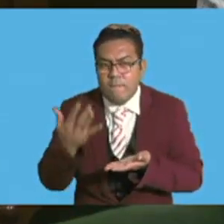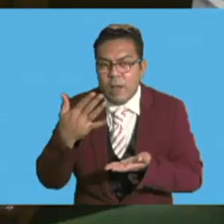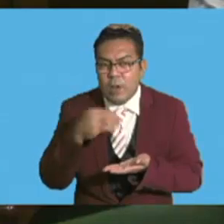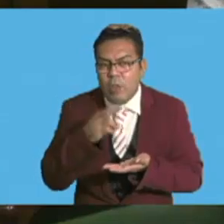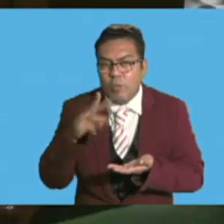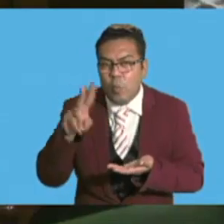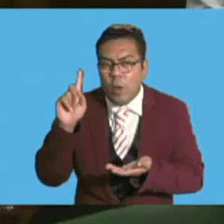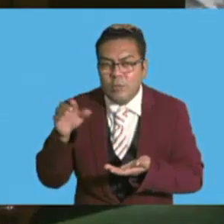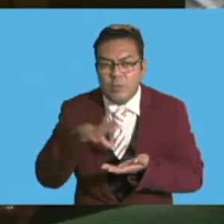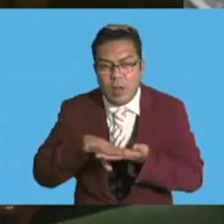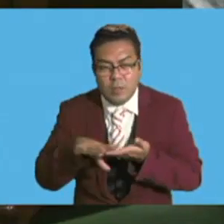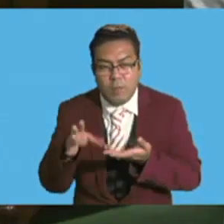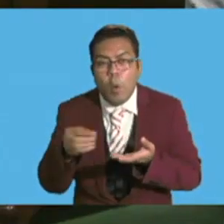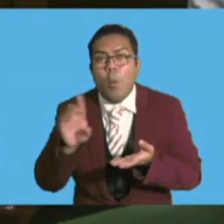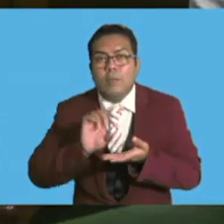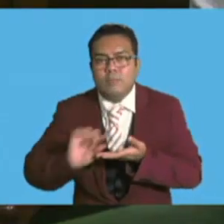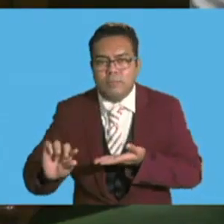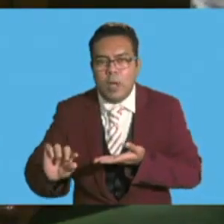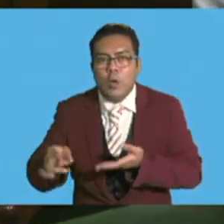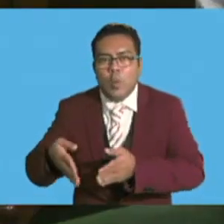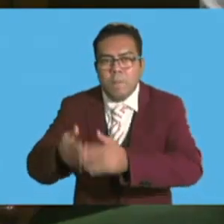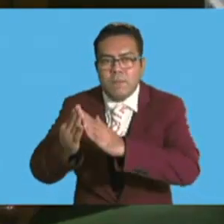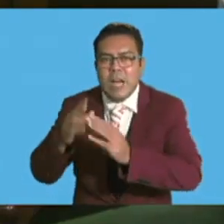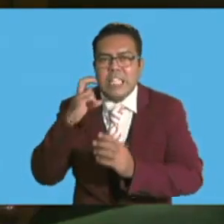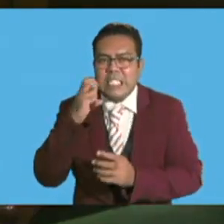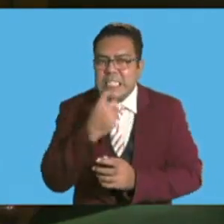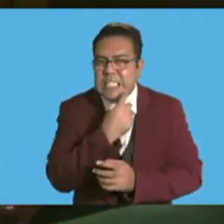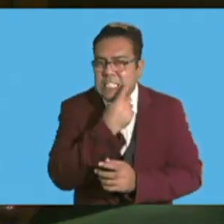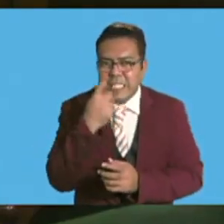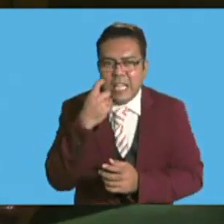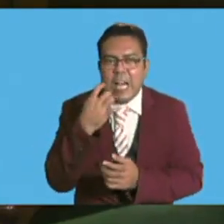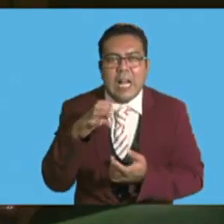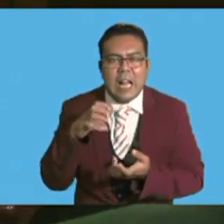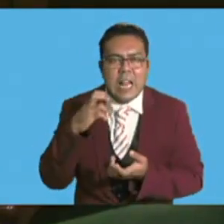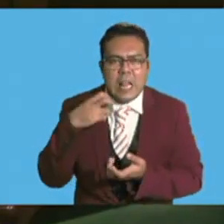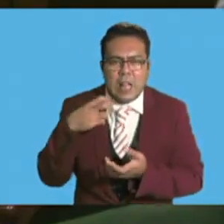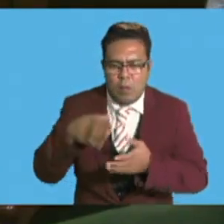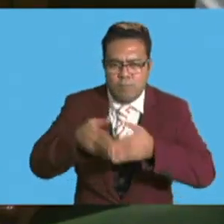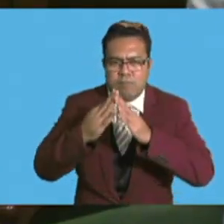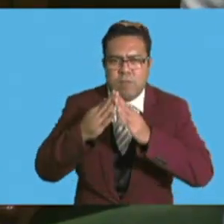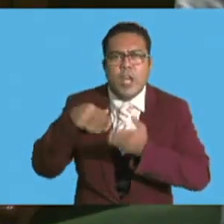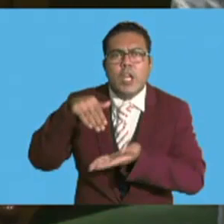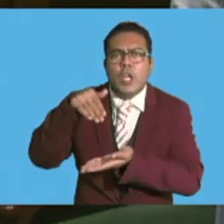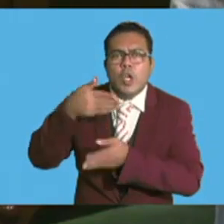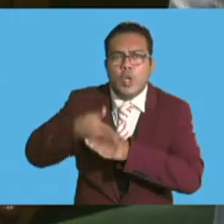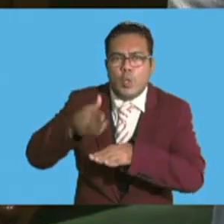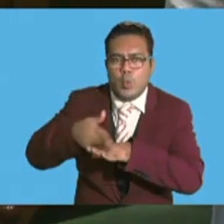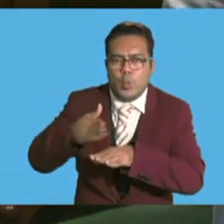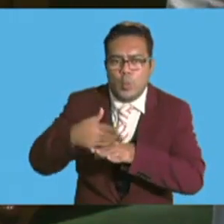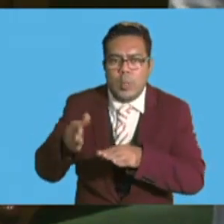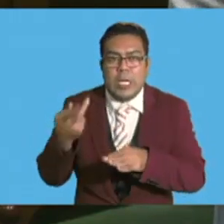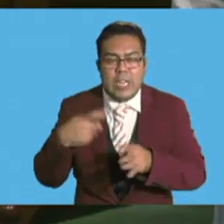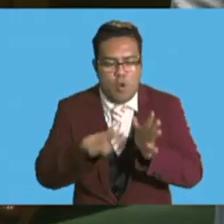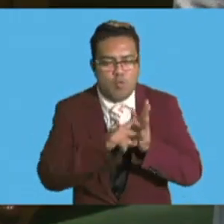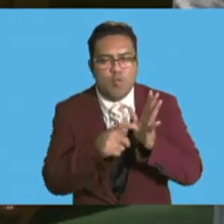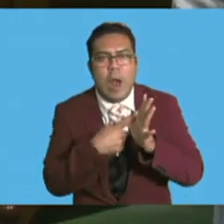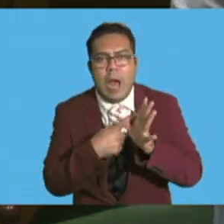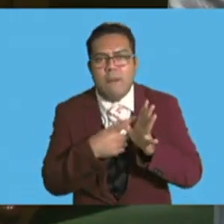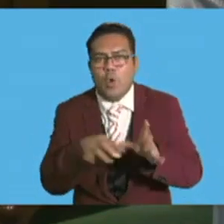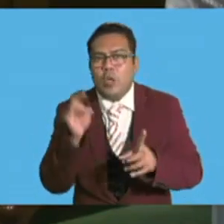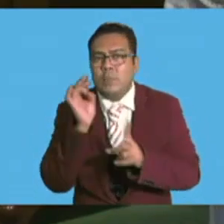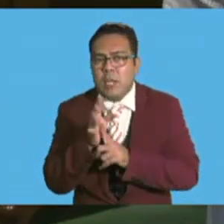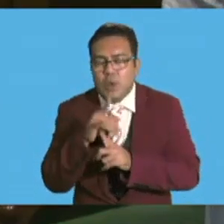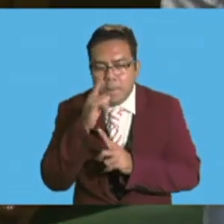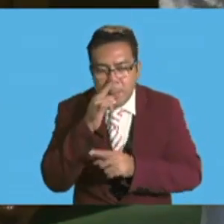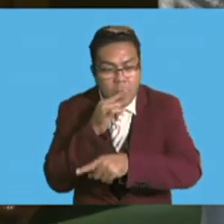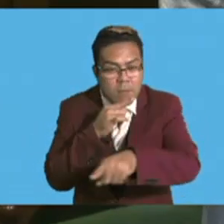$687,531. And part of this money will allow the ministries to set up a new dental clinic at the Waimaro Health Center to cater for the special people of